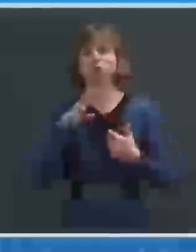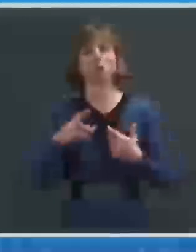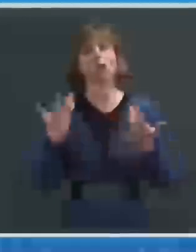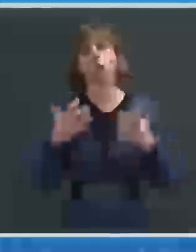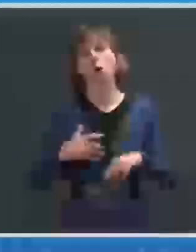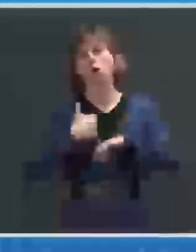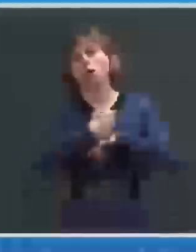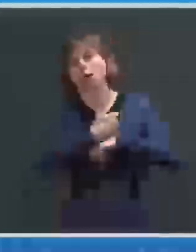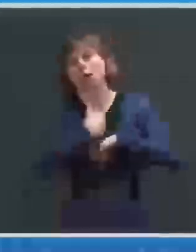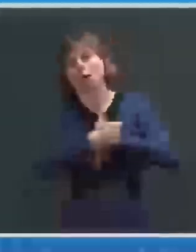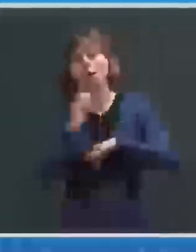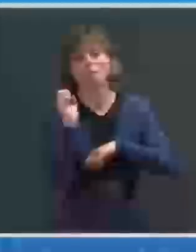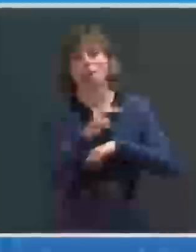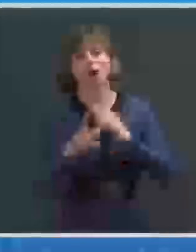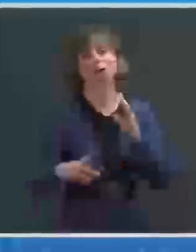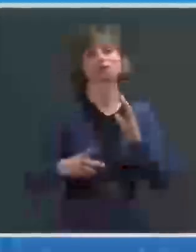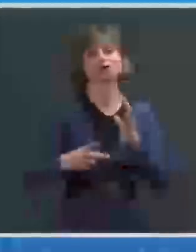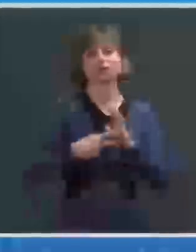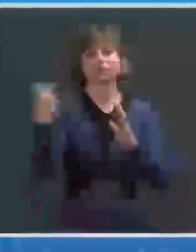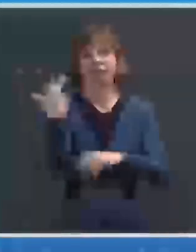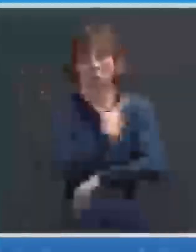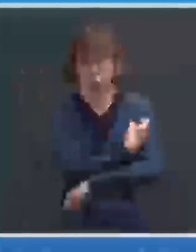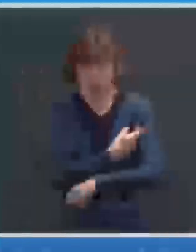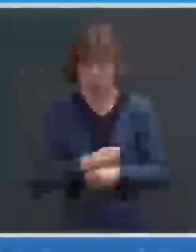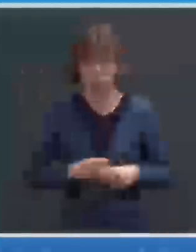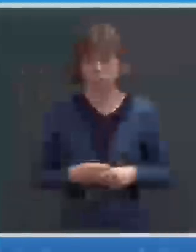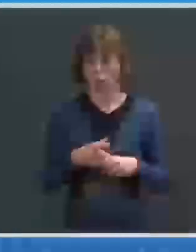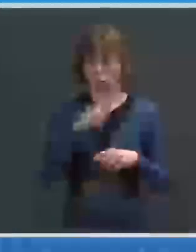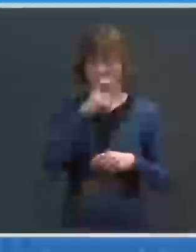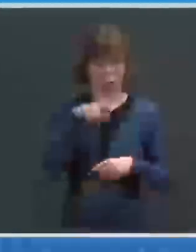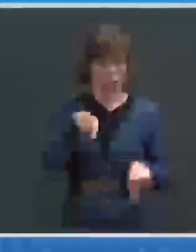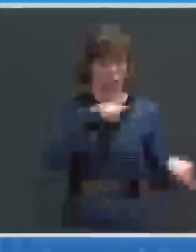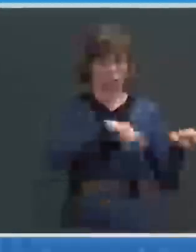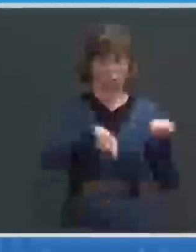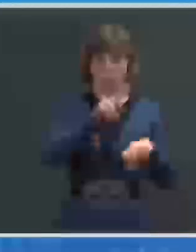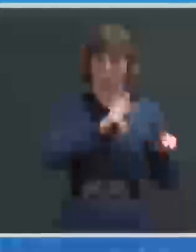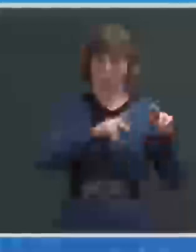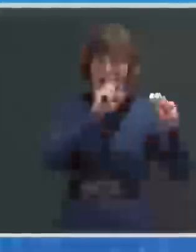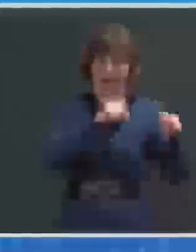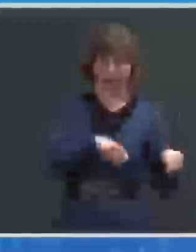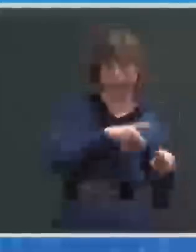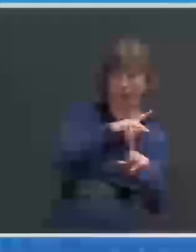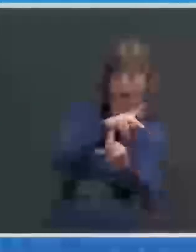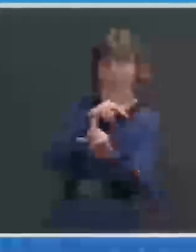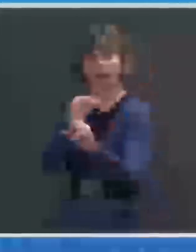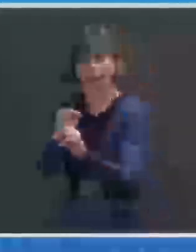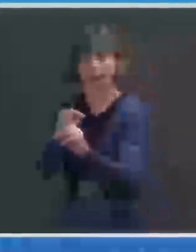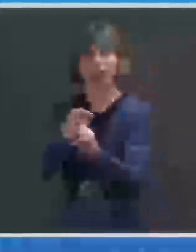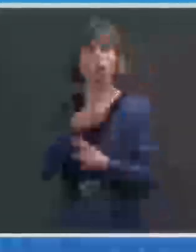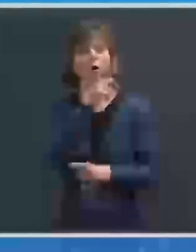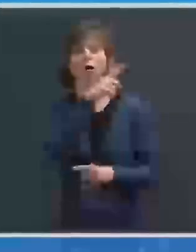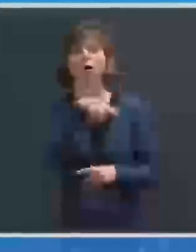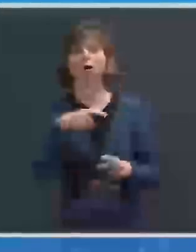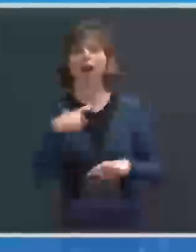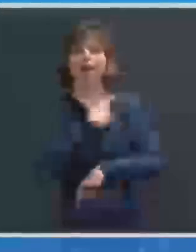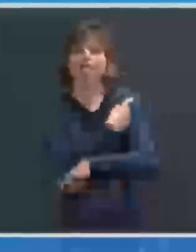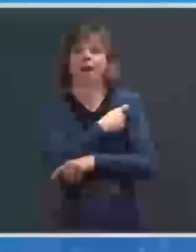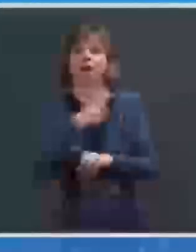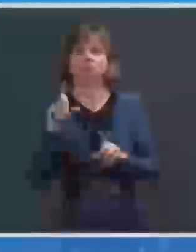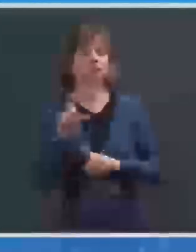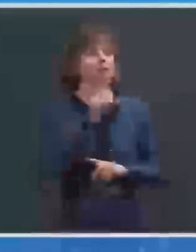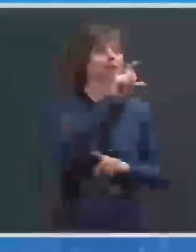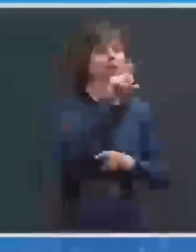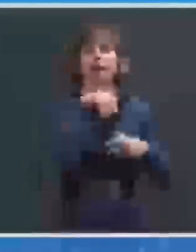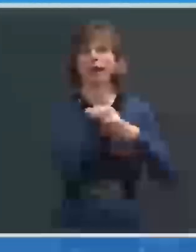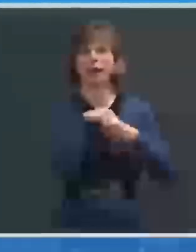second dose. For those administering the vaccine, this vaccine is also easier to store and transport since it does not need to be